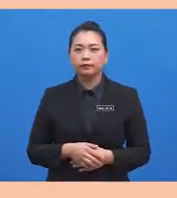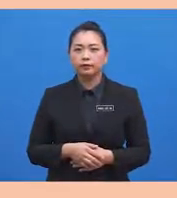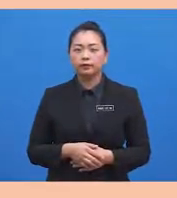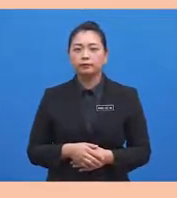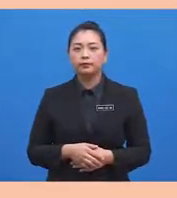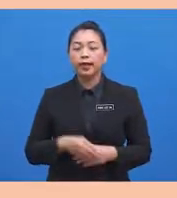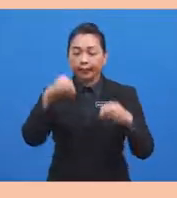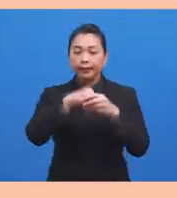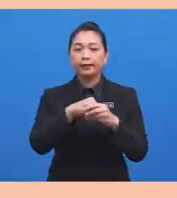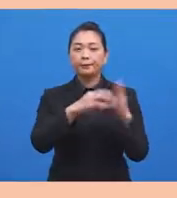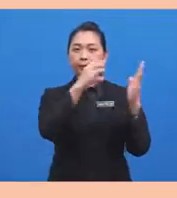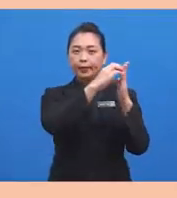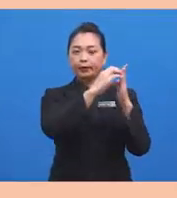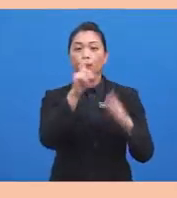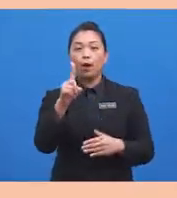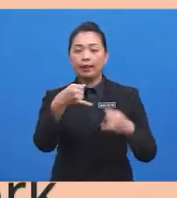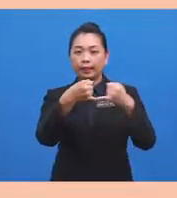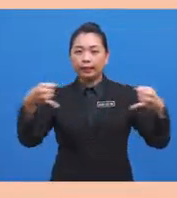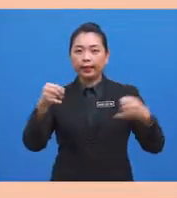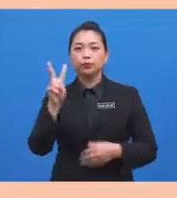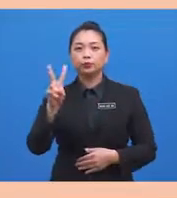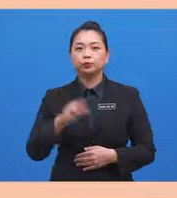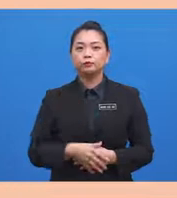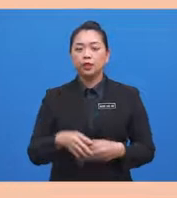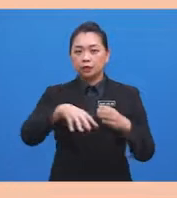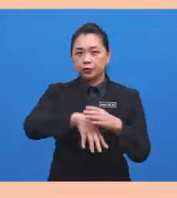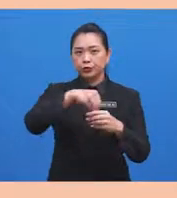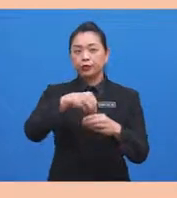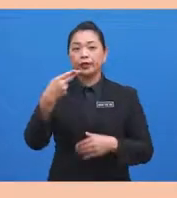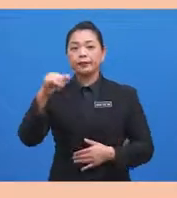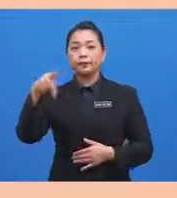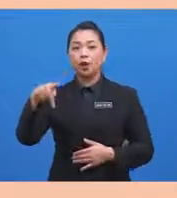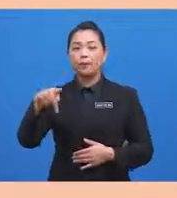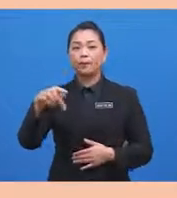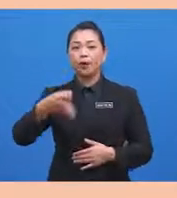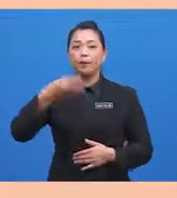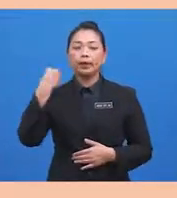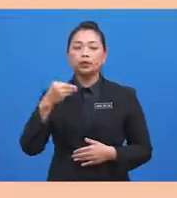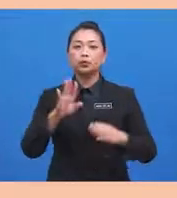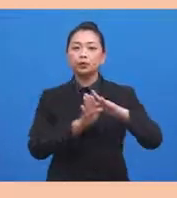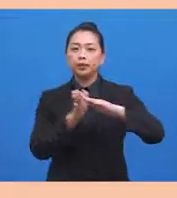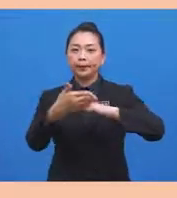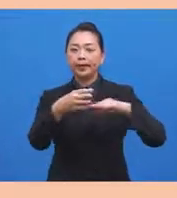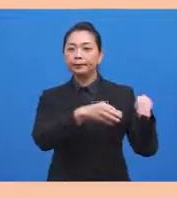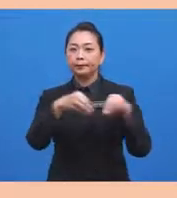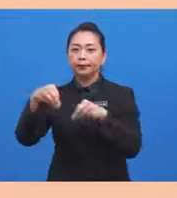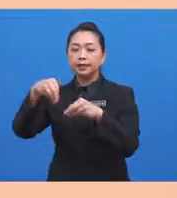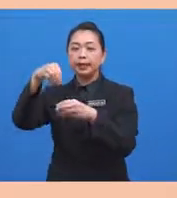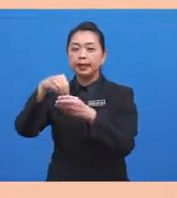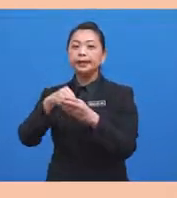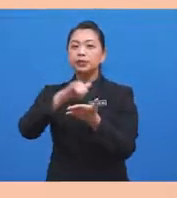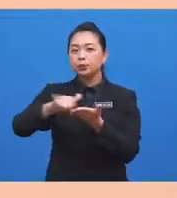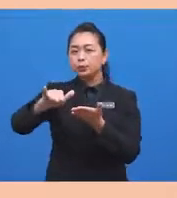They are in paragraph 1, line 2. The roots of hip-hop go back to Jamaican immigrants in New York City in the